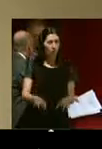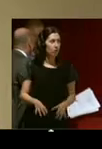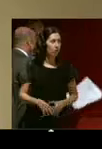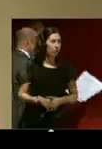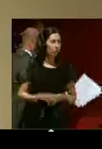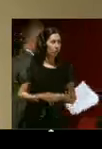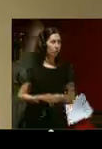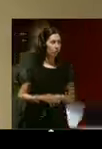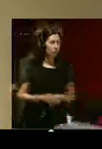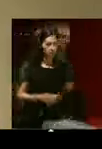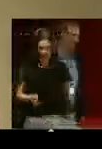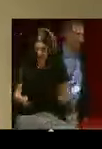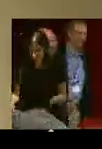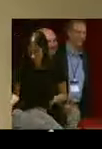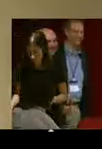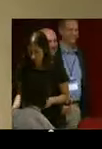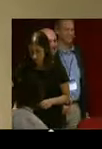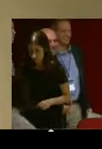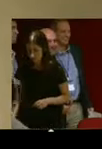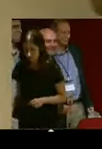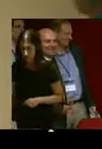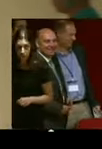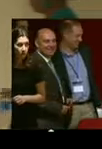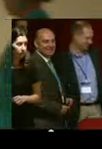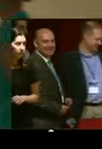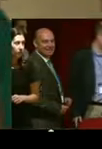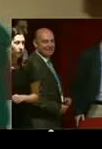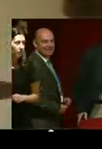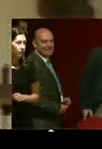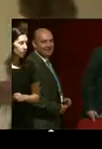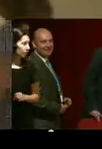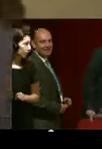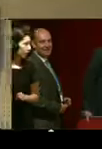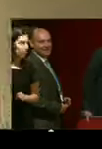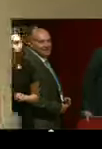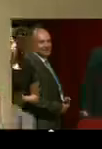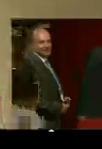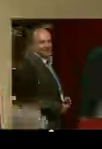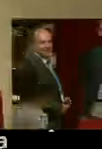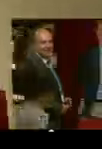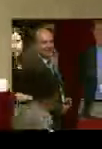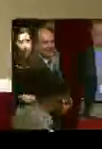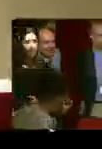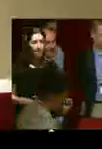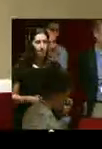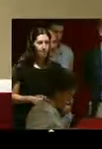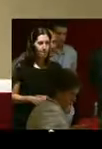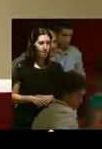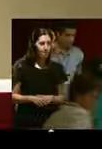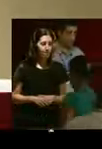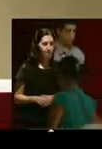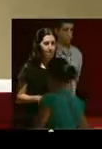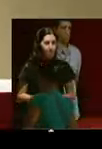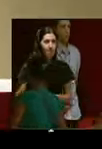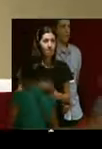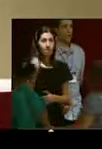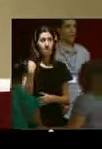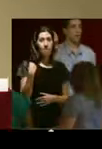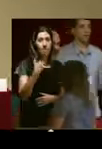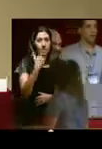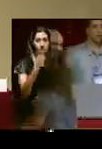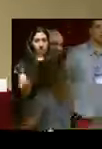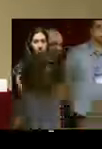bit, but we'll have a Q&A round nevertheless.